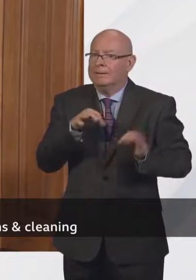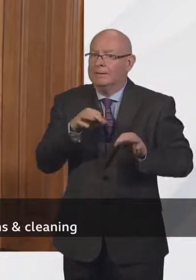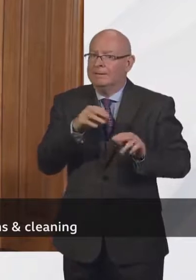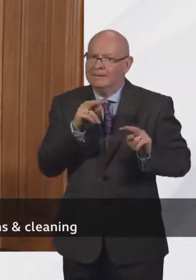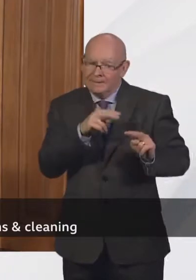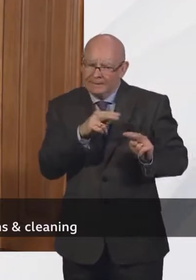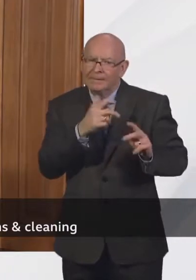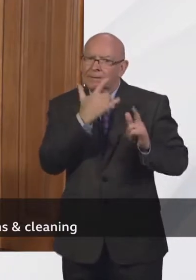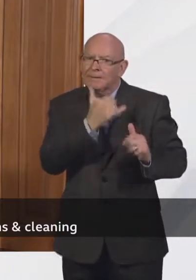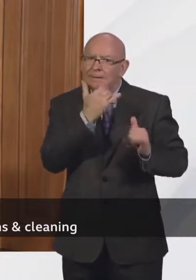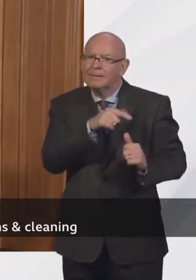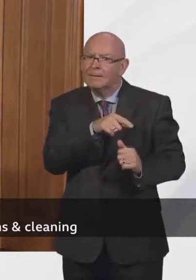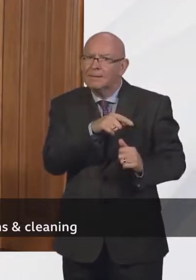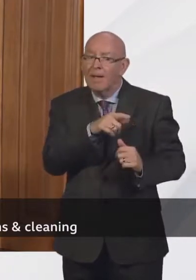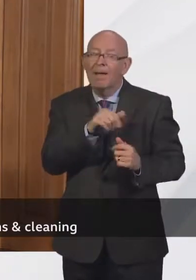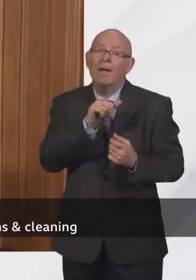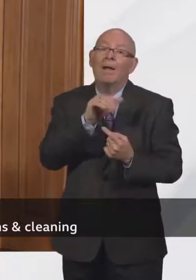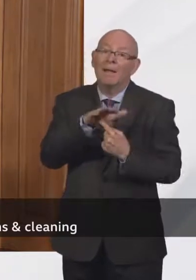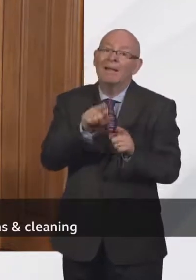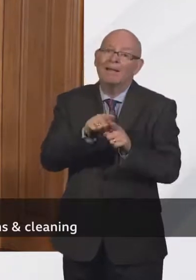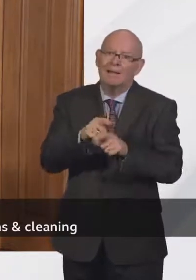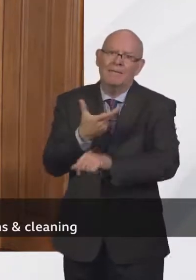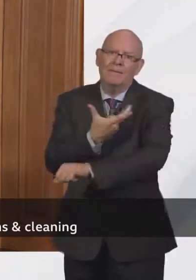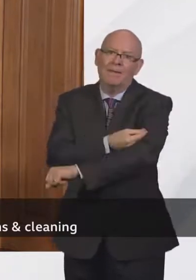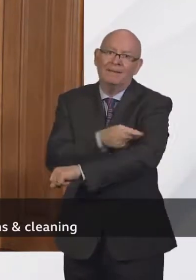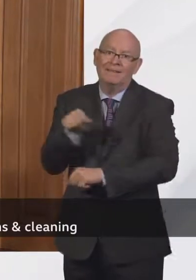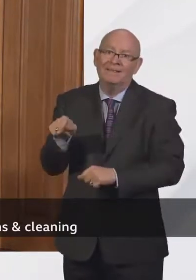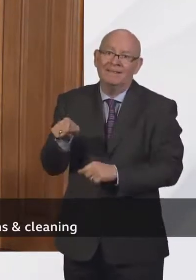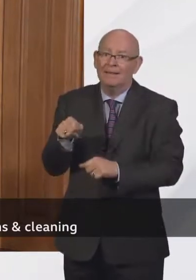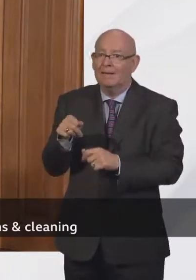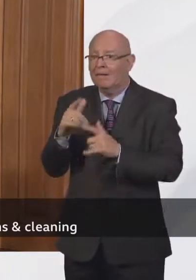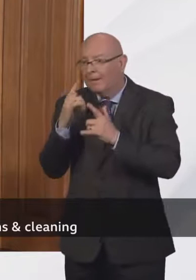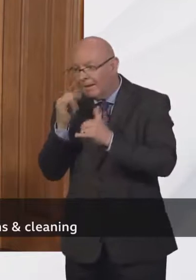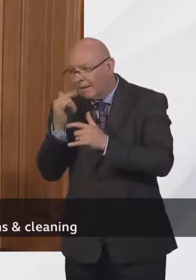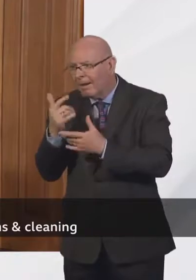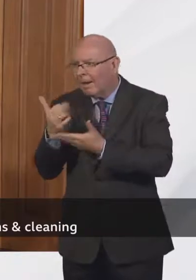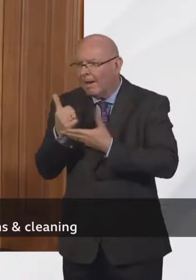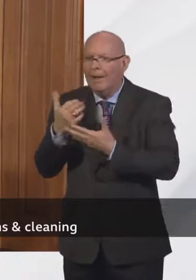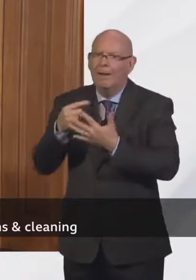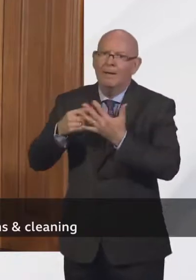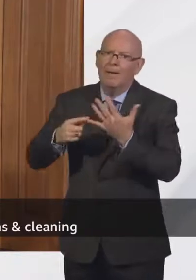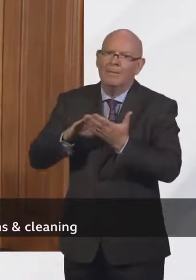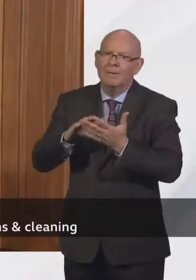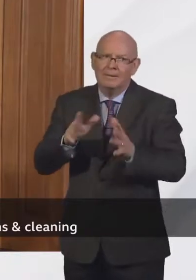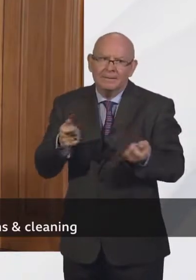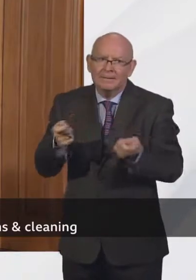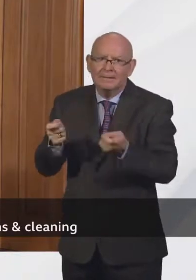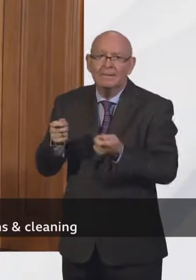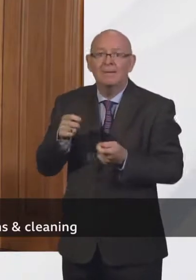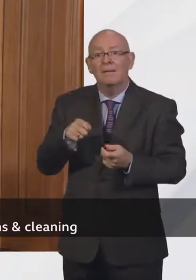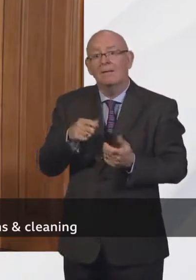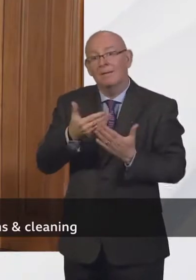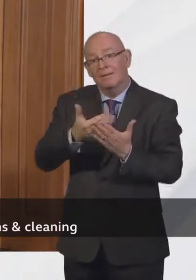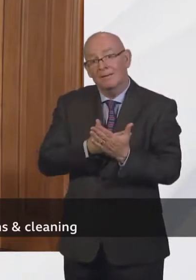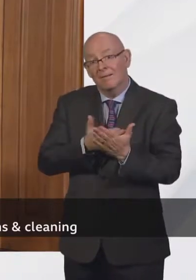first steps to get on top of this from a science point of view. But to be really clear, it is absolutely critical that every individual,